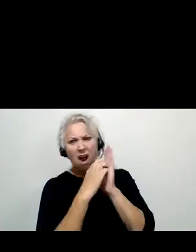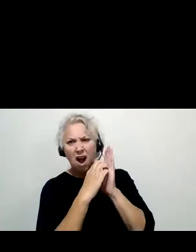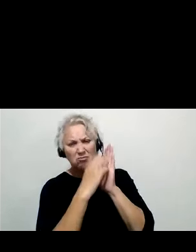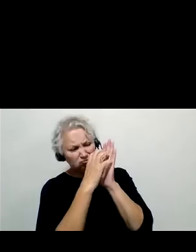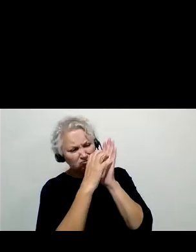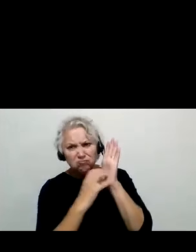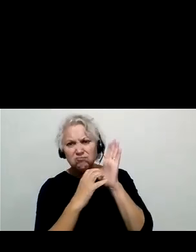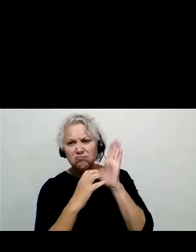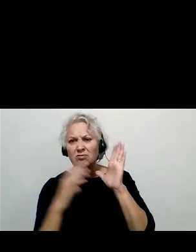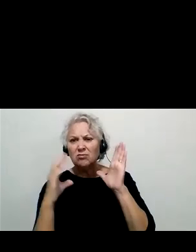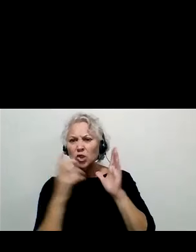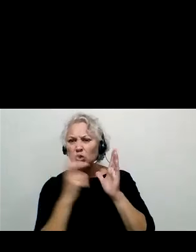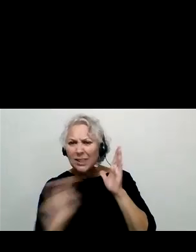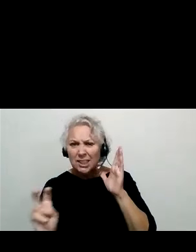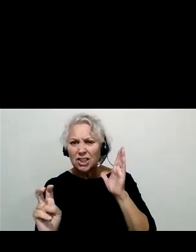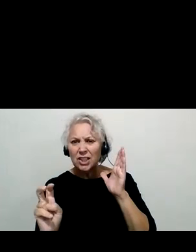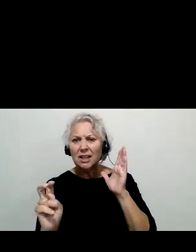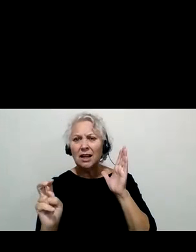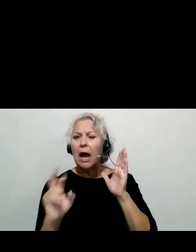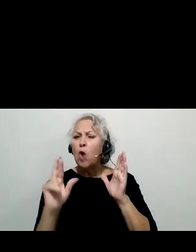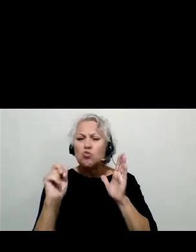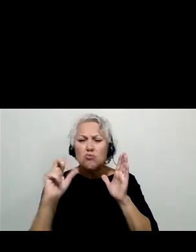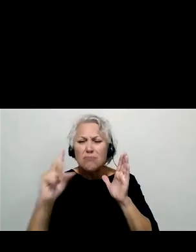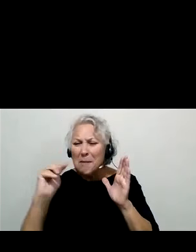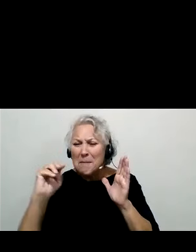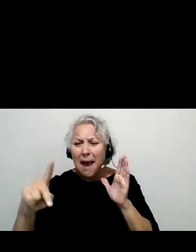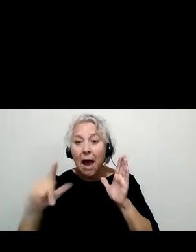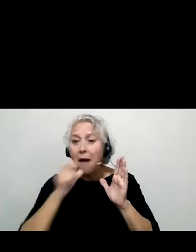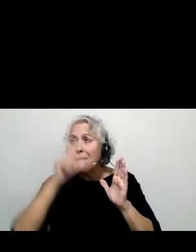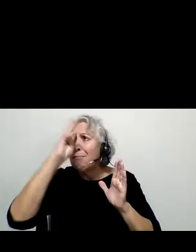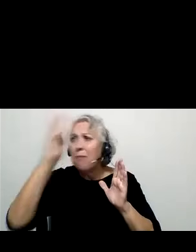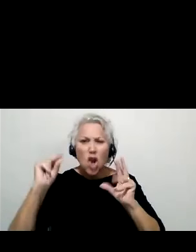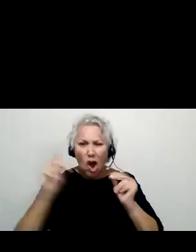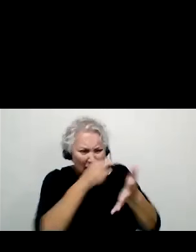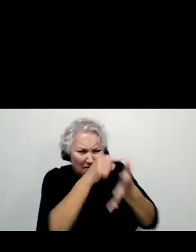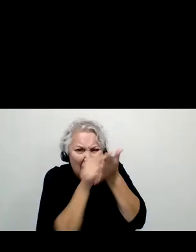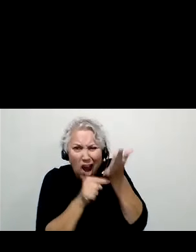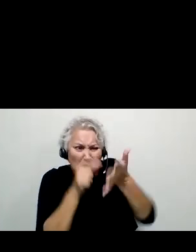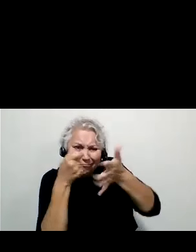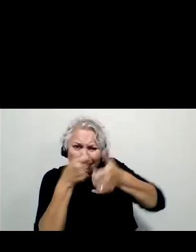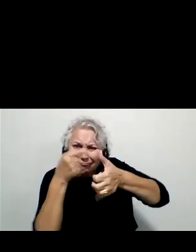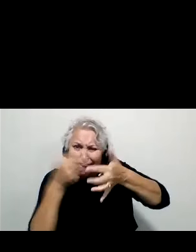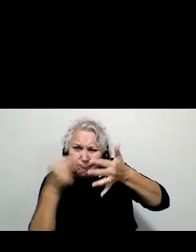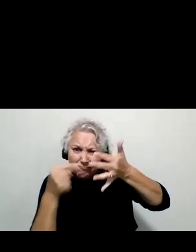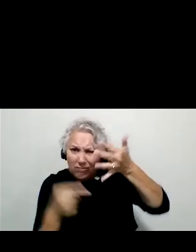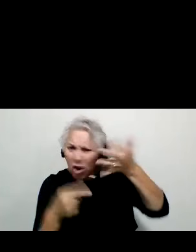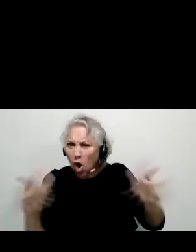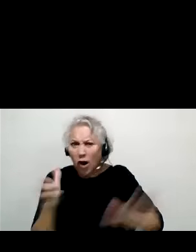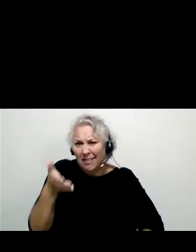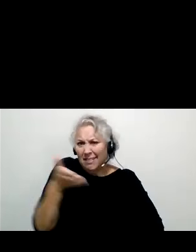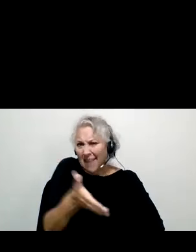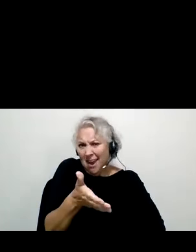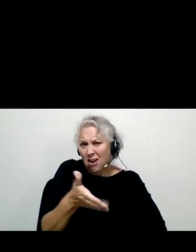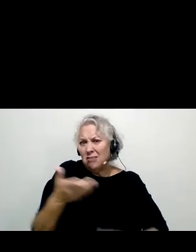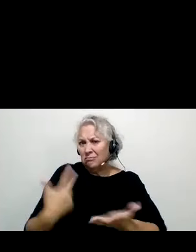transition. Again, it's a roadmap. We don't need to make it up. We don't need to create it. It already exists when we're talking